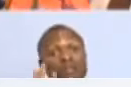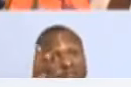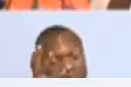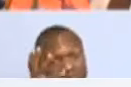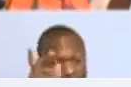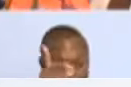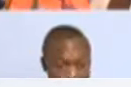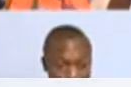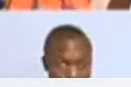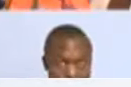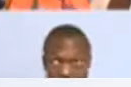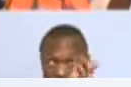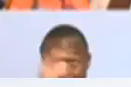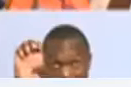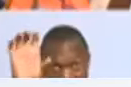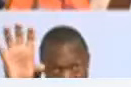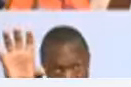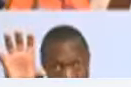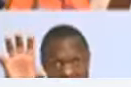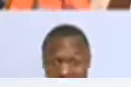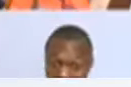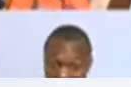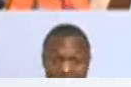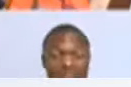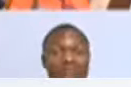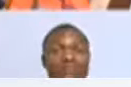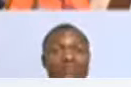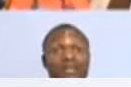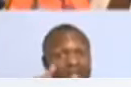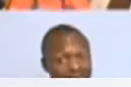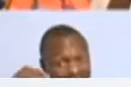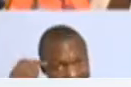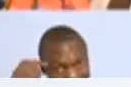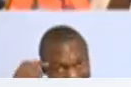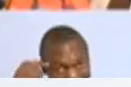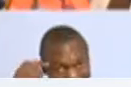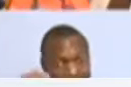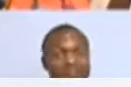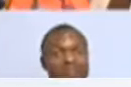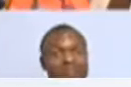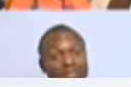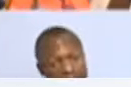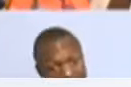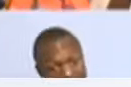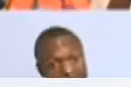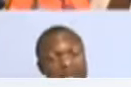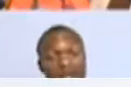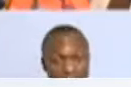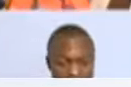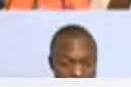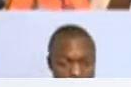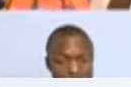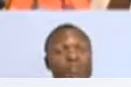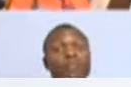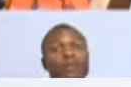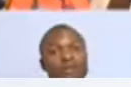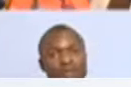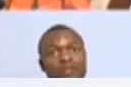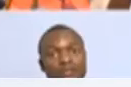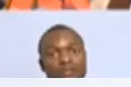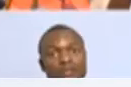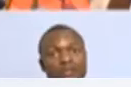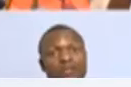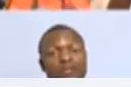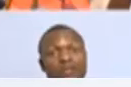Eastern Province. Let me repeat that. Government has continued to implement the Zambia Integrated Forest